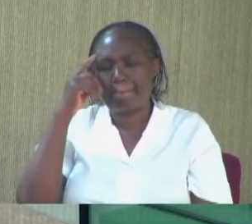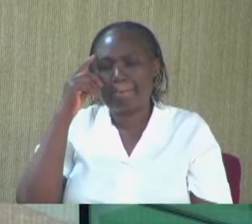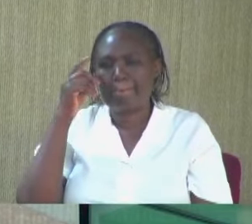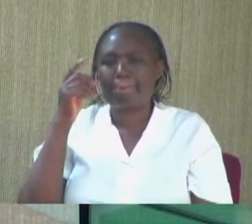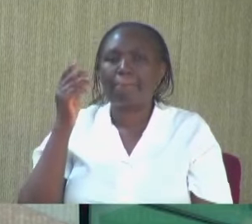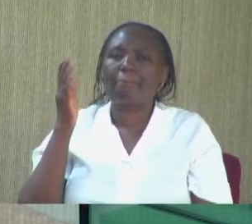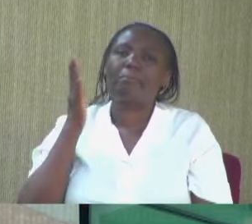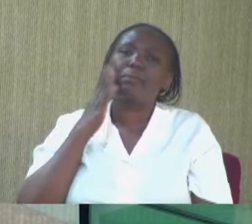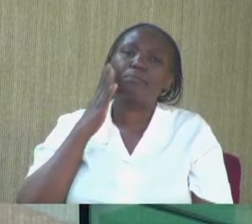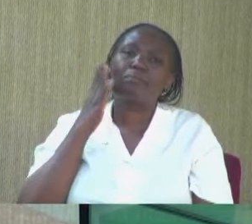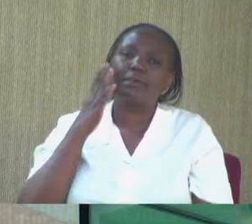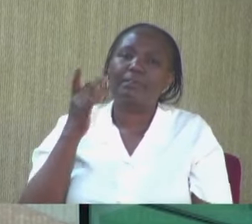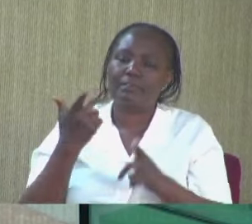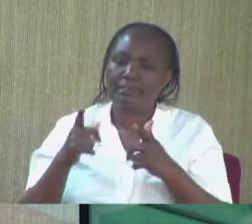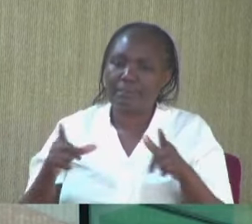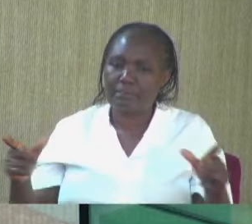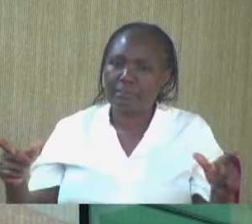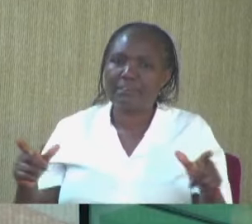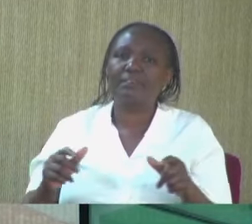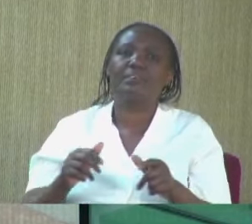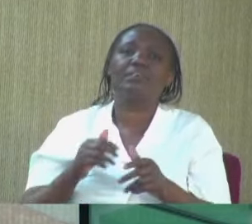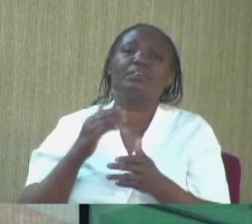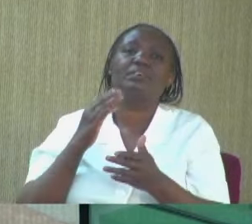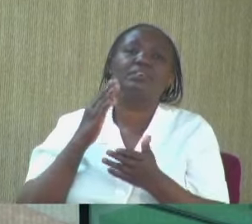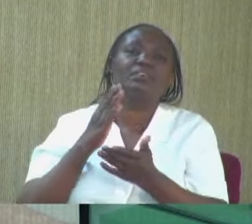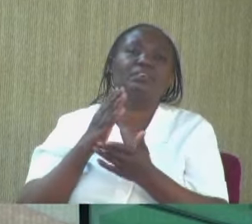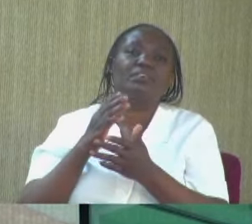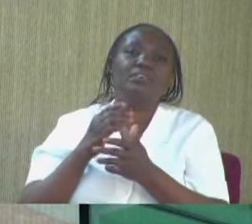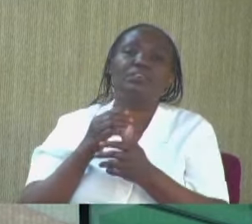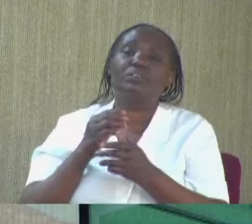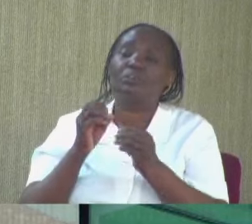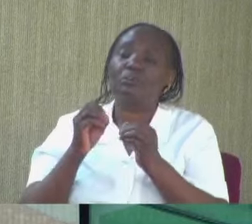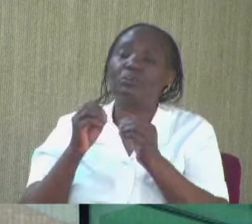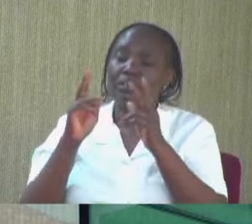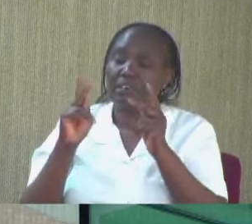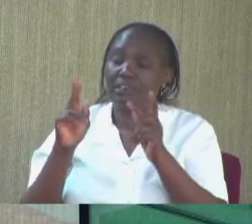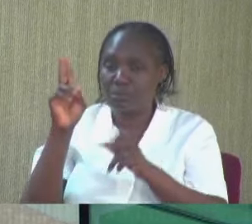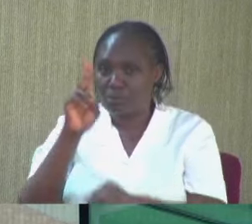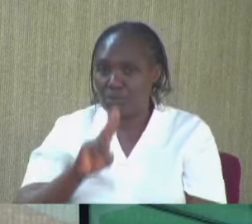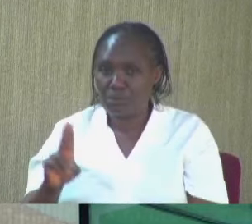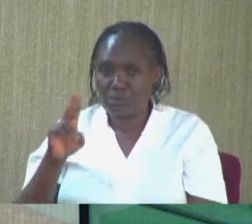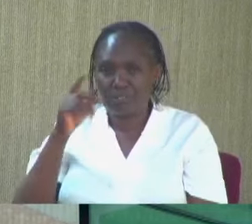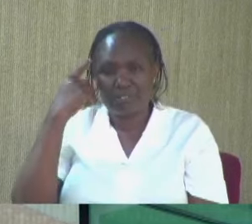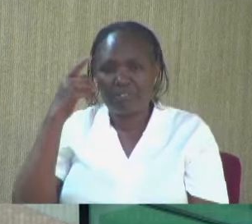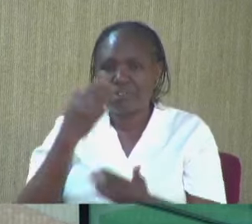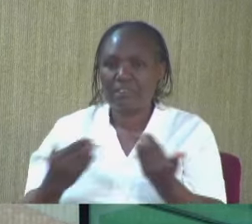rich that it can accurately represent the things in heaven?